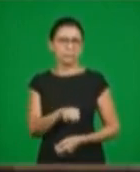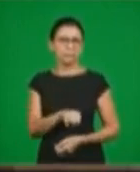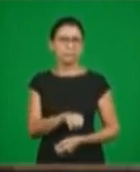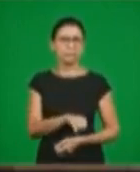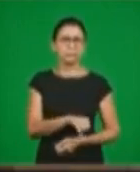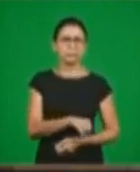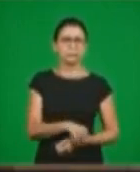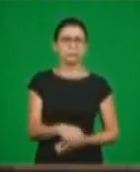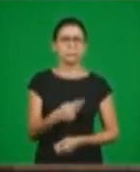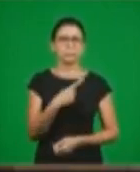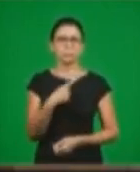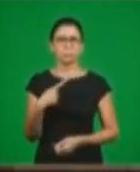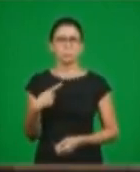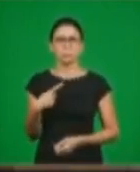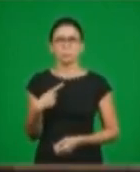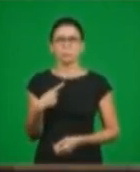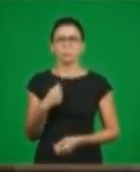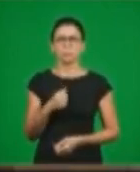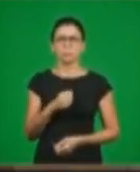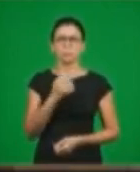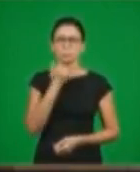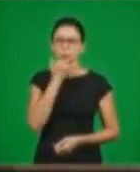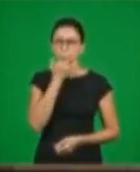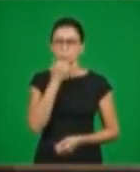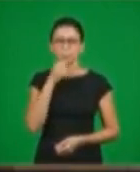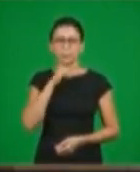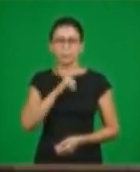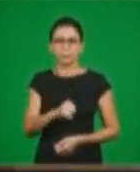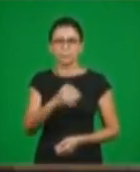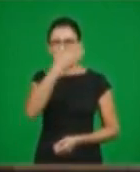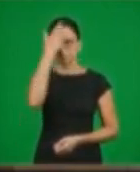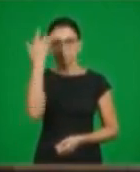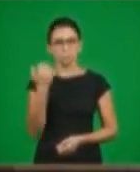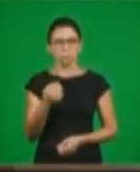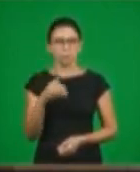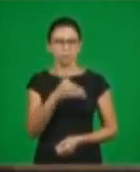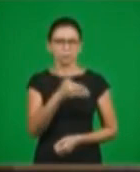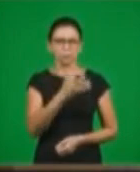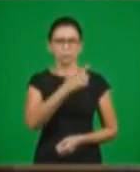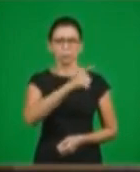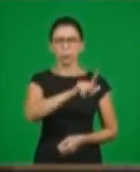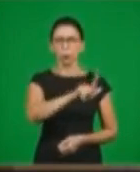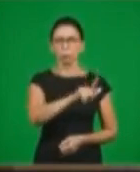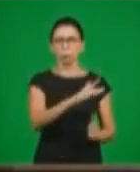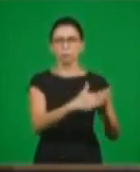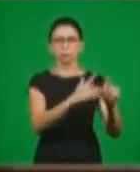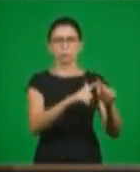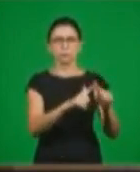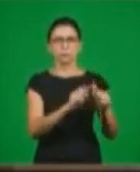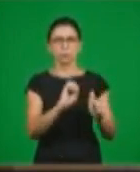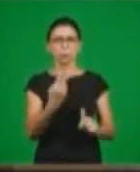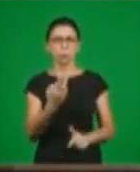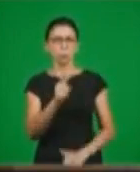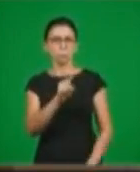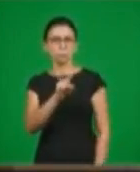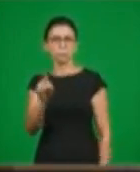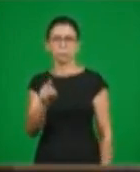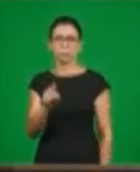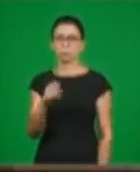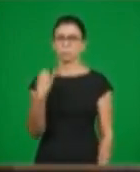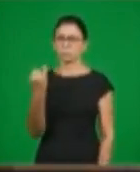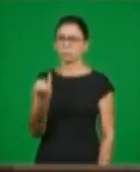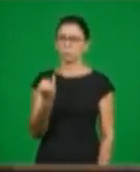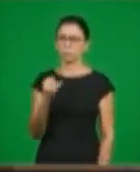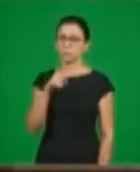if that person, it is not another denomination. What matters, it is, if it is his obeying, if he's obeying the